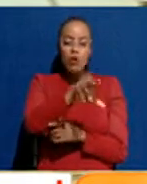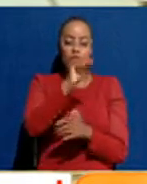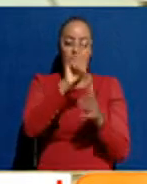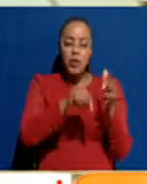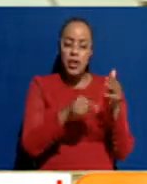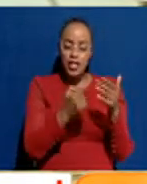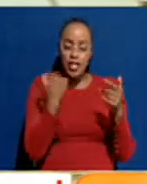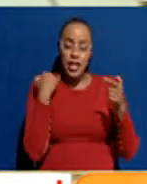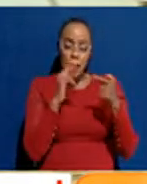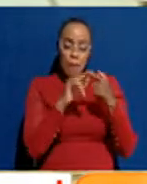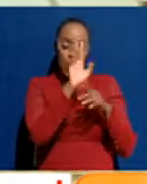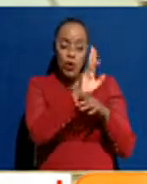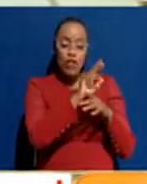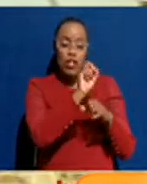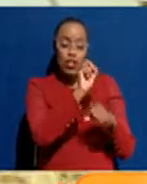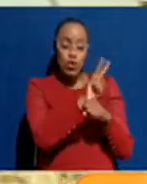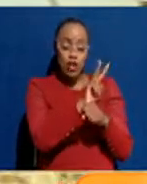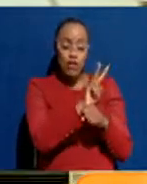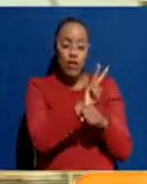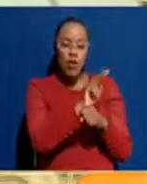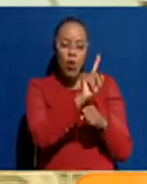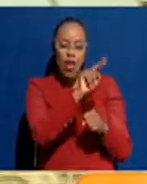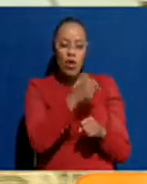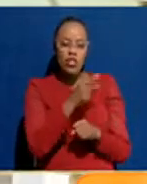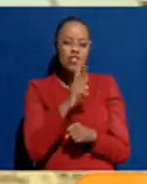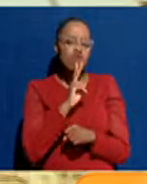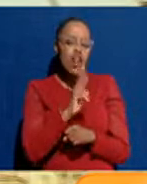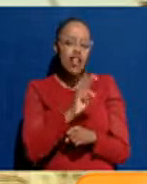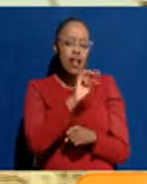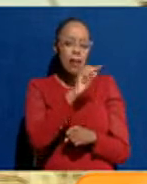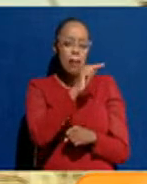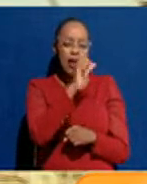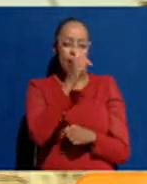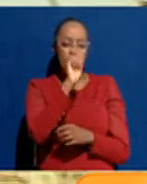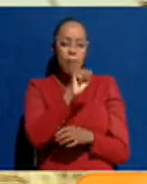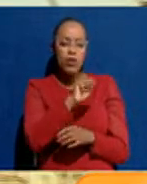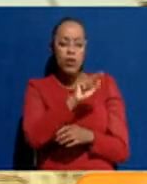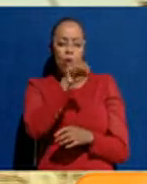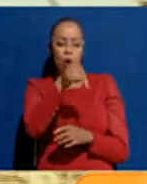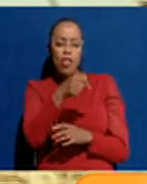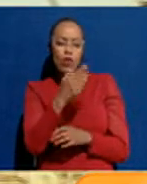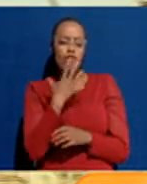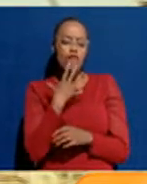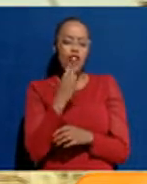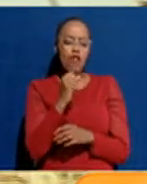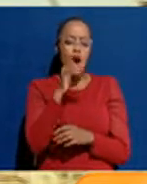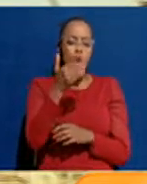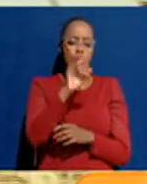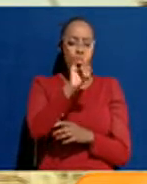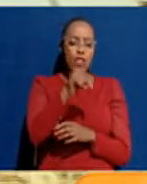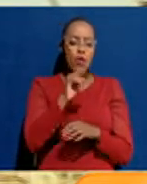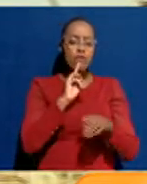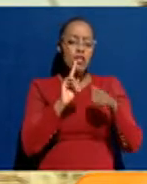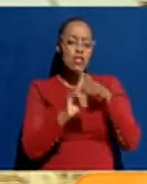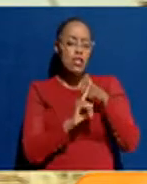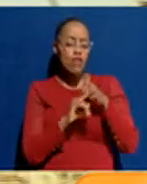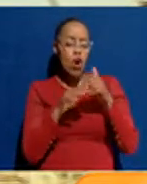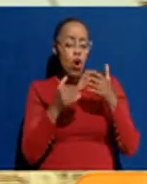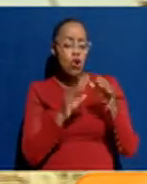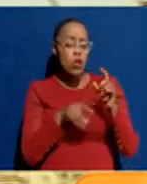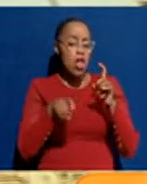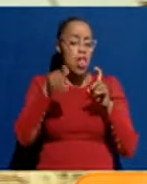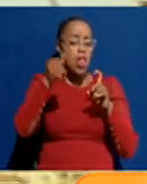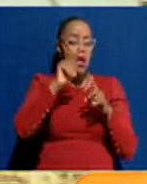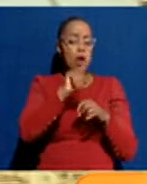morning you are using 1,200 megawatts. It may go to around 1,600 around midday, goes maybe to around 1,700